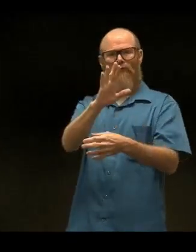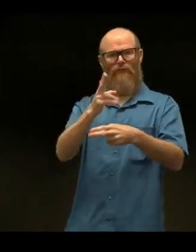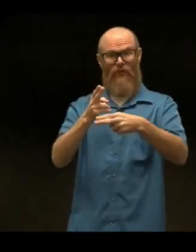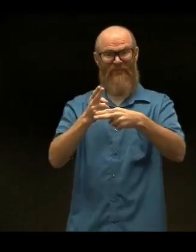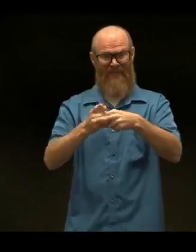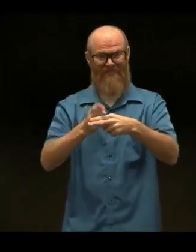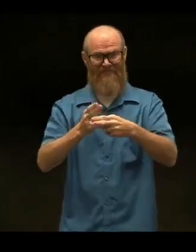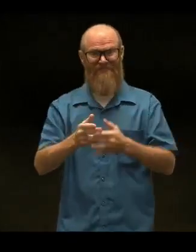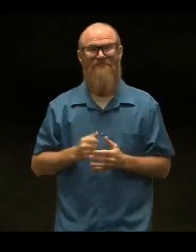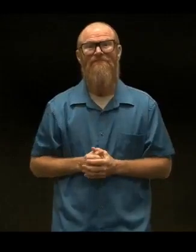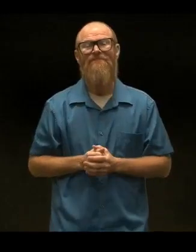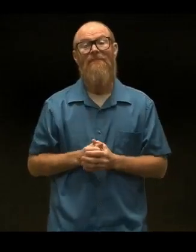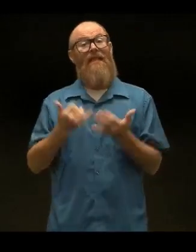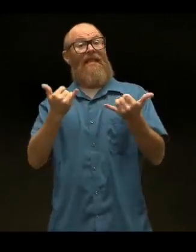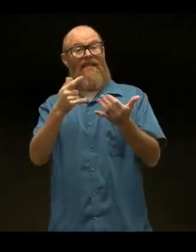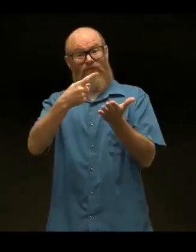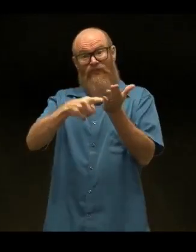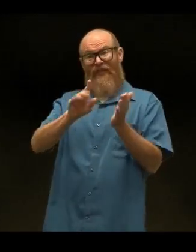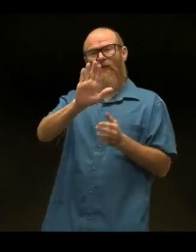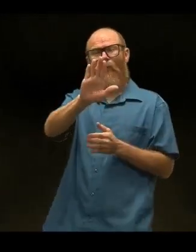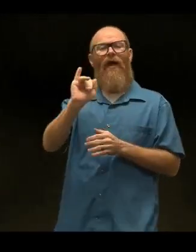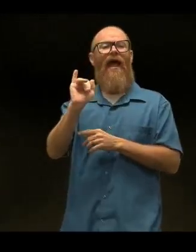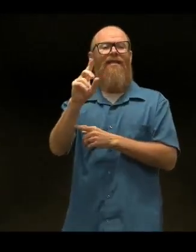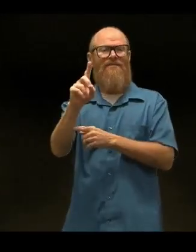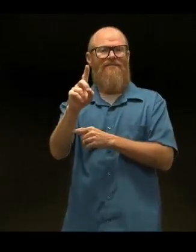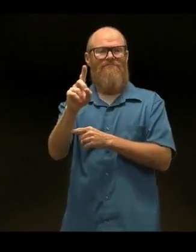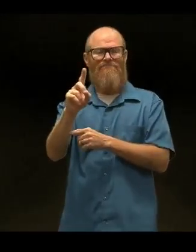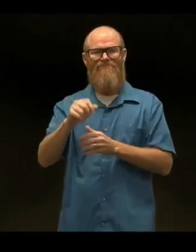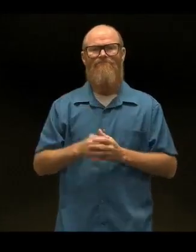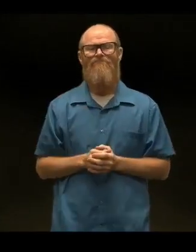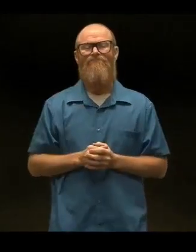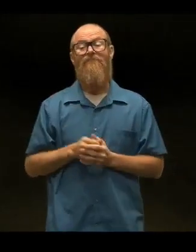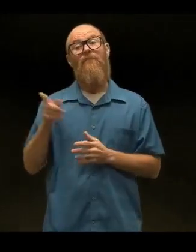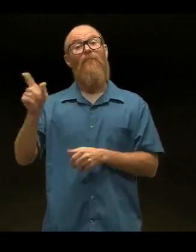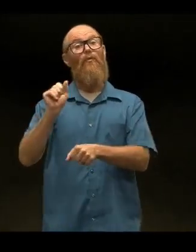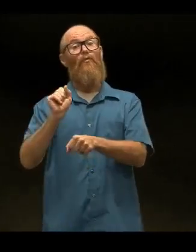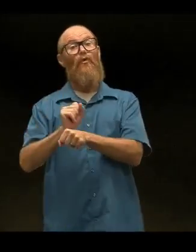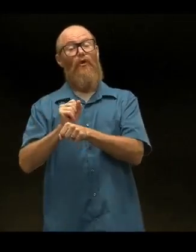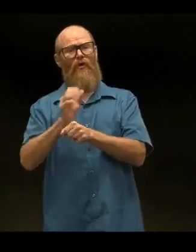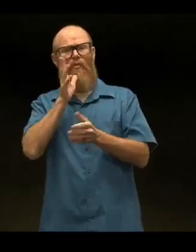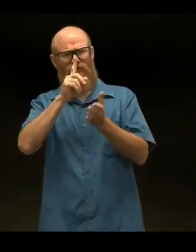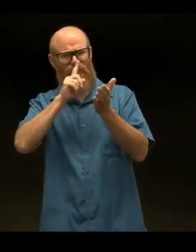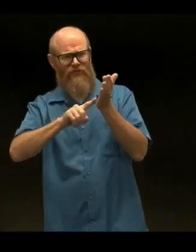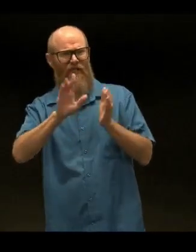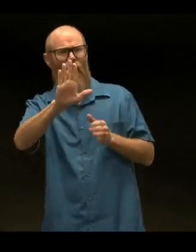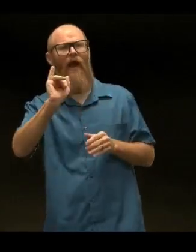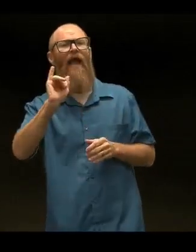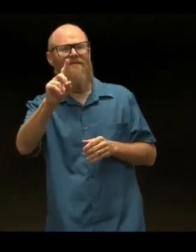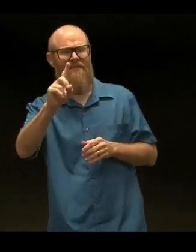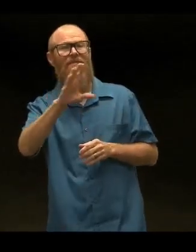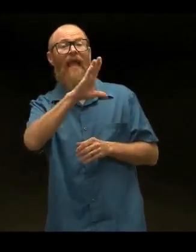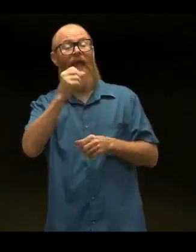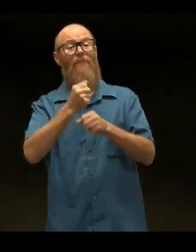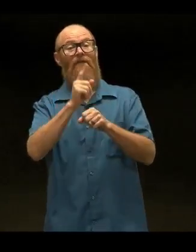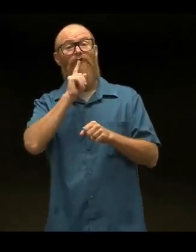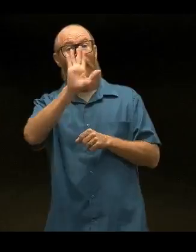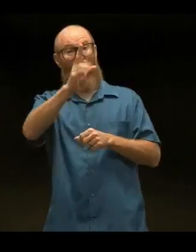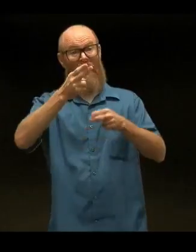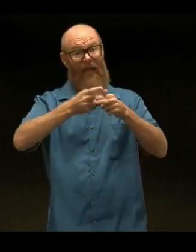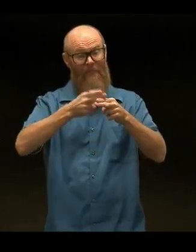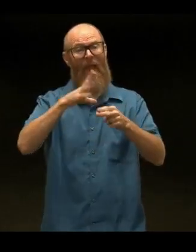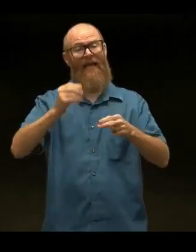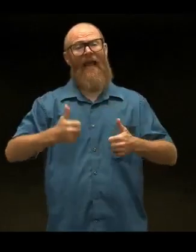McMile. May I see your ID? The poll worker will ask you for your ID and ask you to state your name and